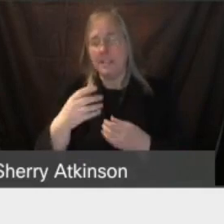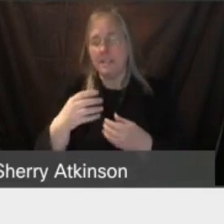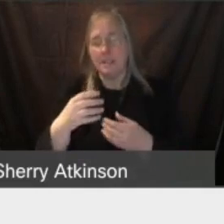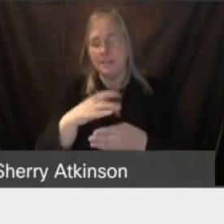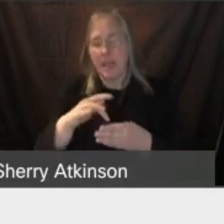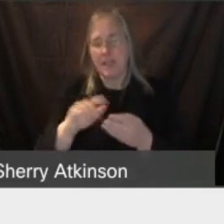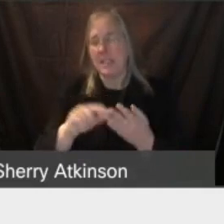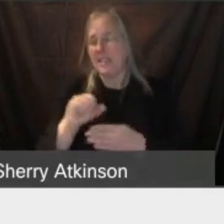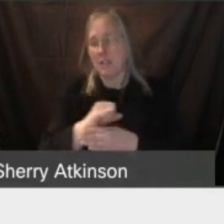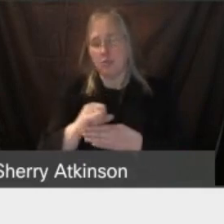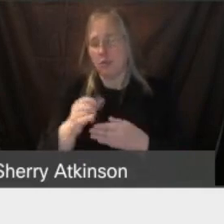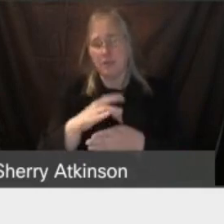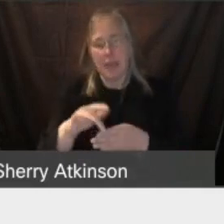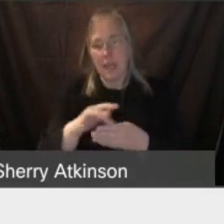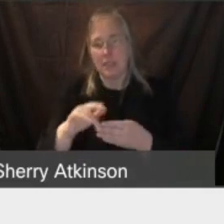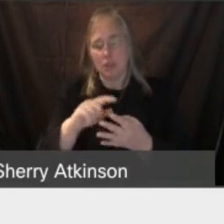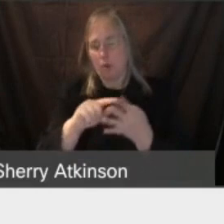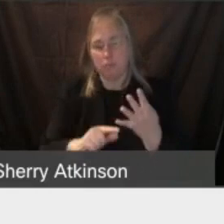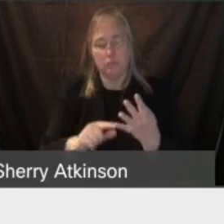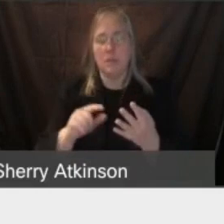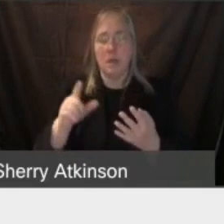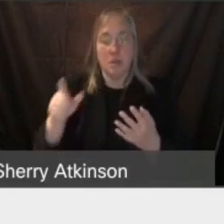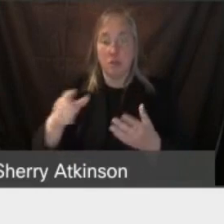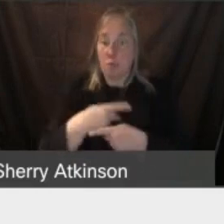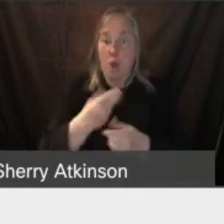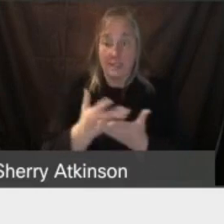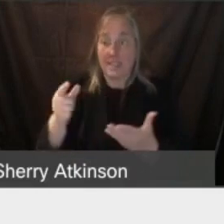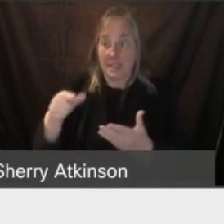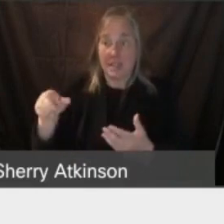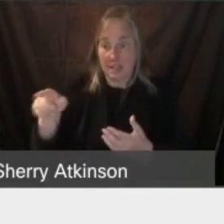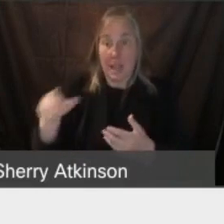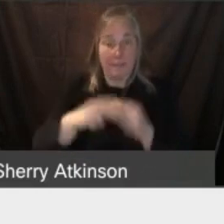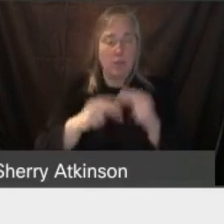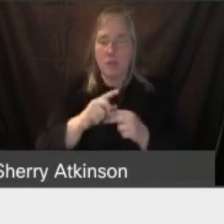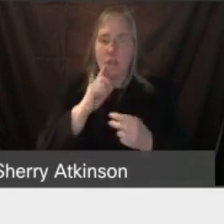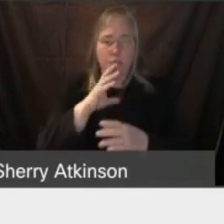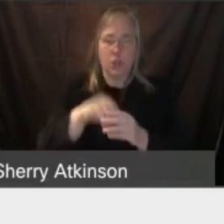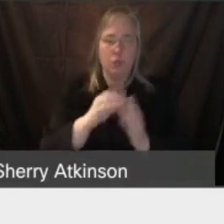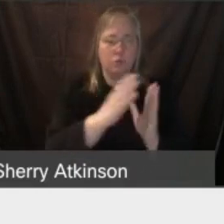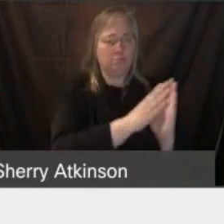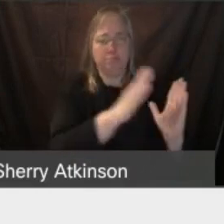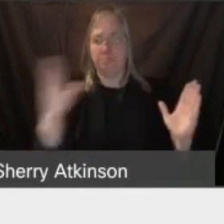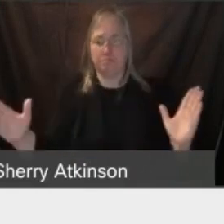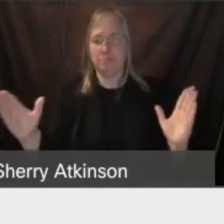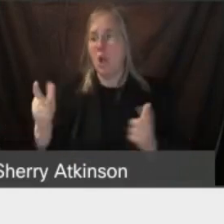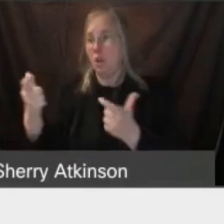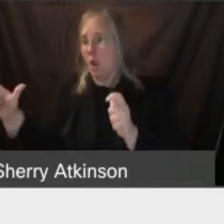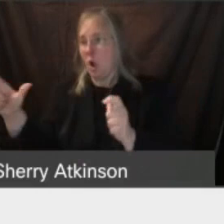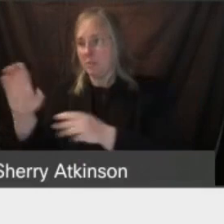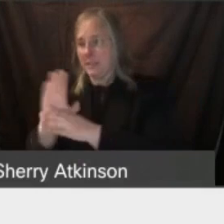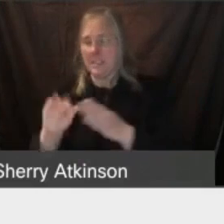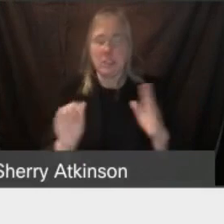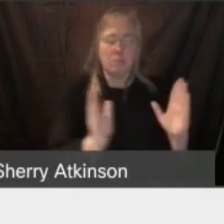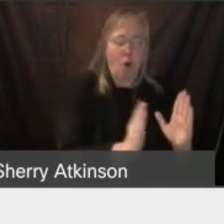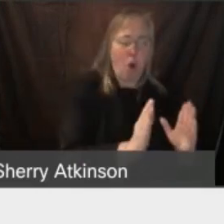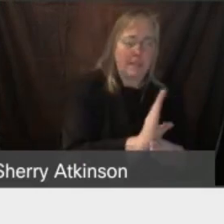that they build, they really cover the spectrum of large businesses, small businesses, and they do a